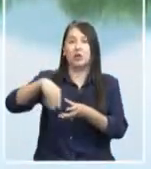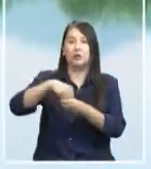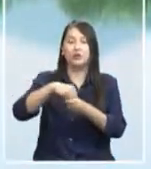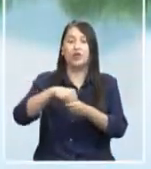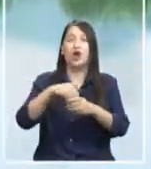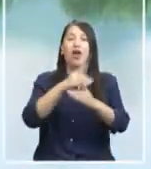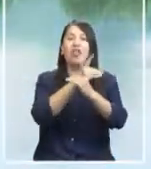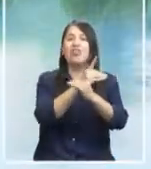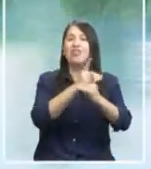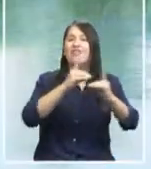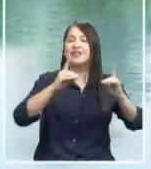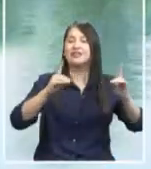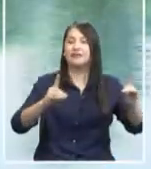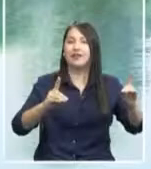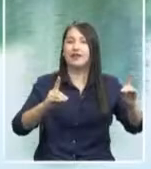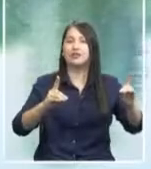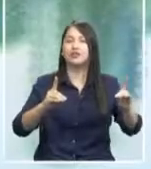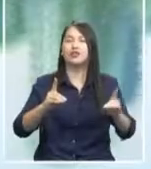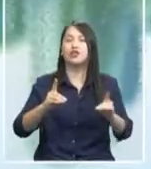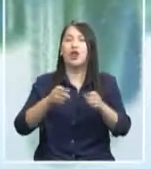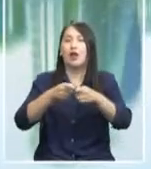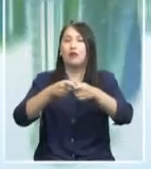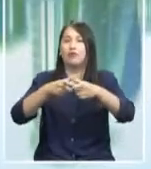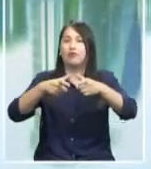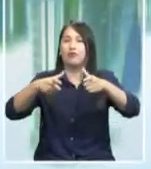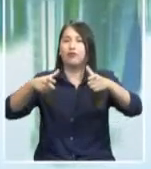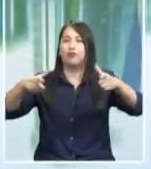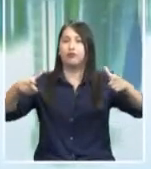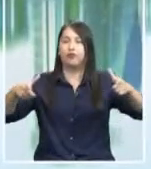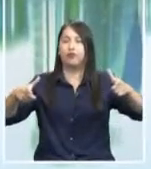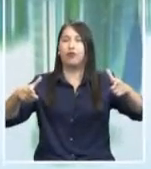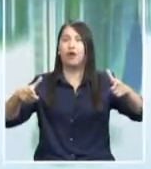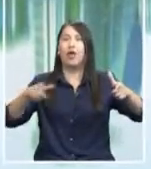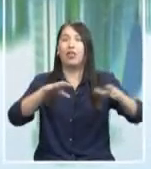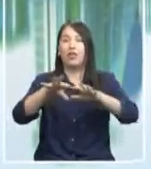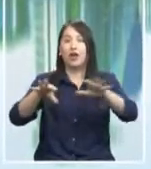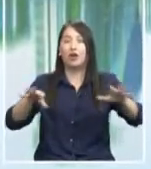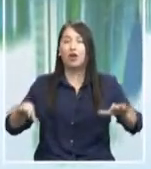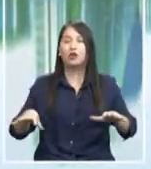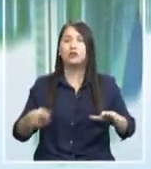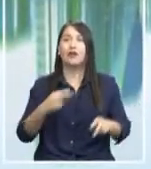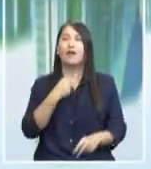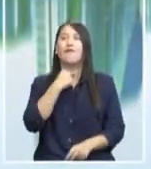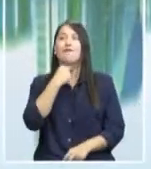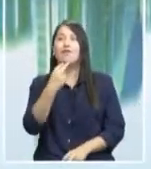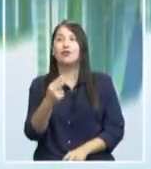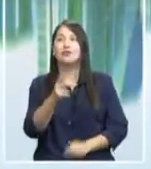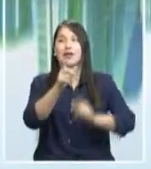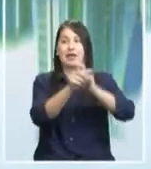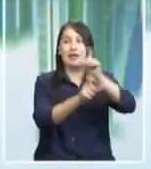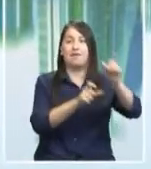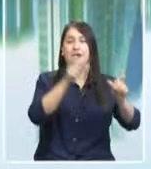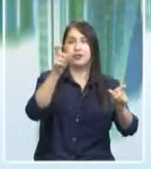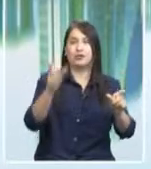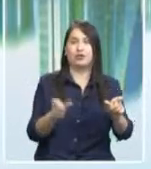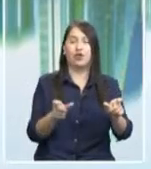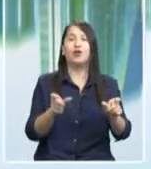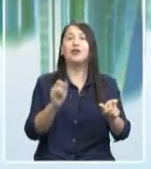range of sources, voices, and people that are involved in thinking about the